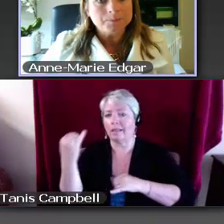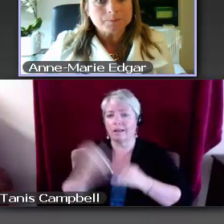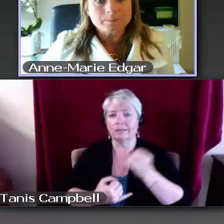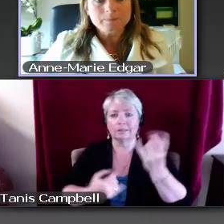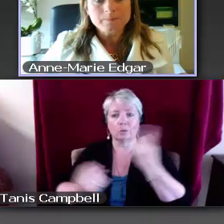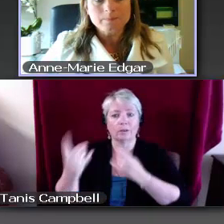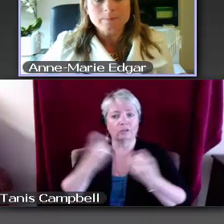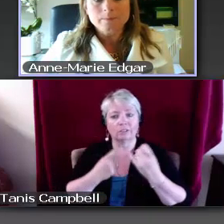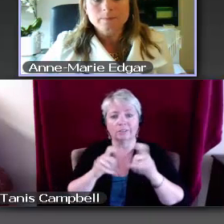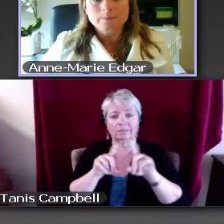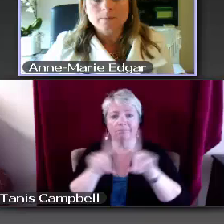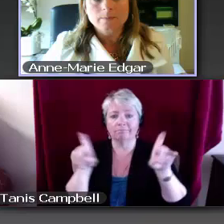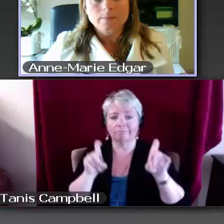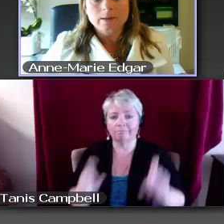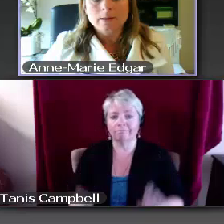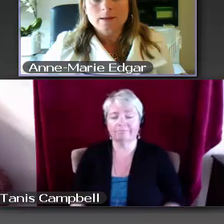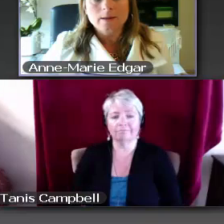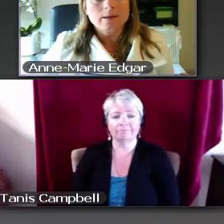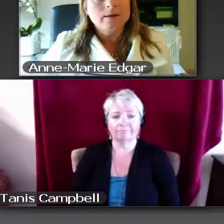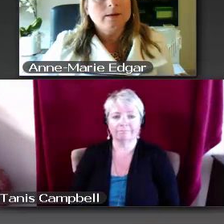all?